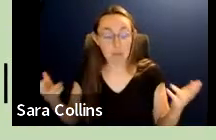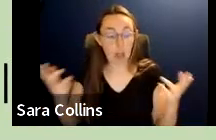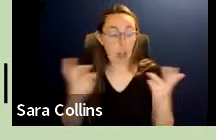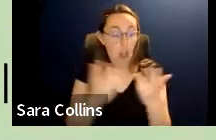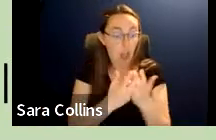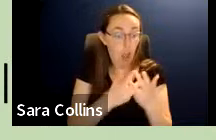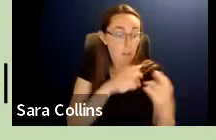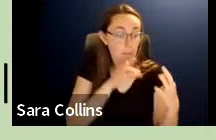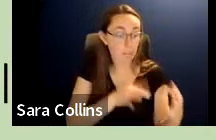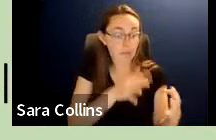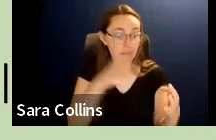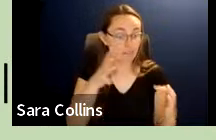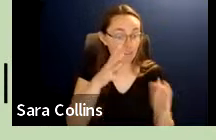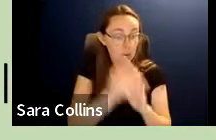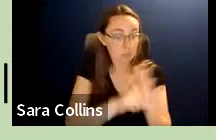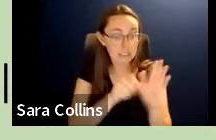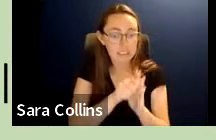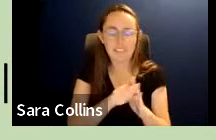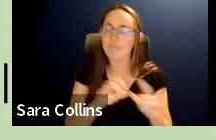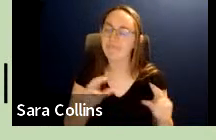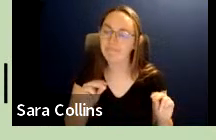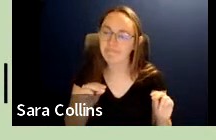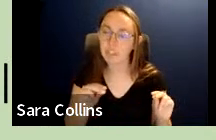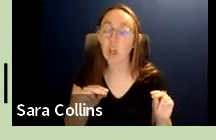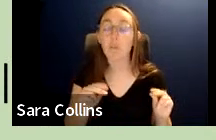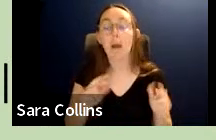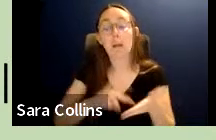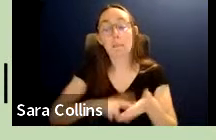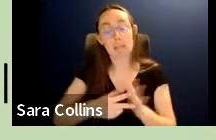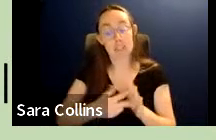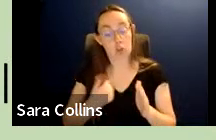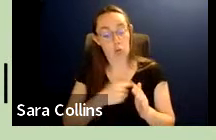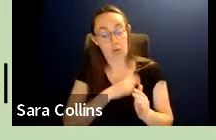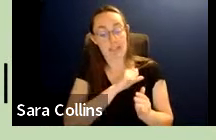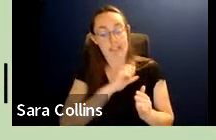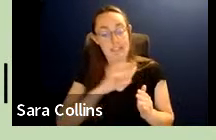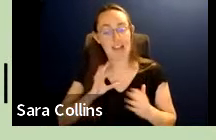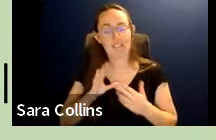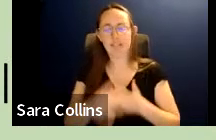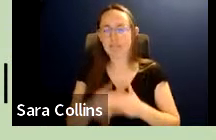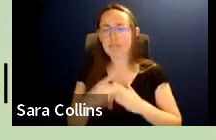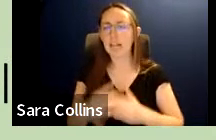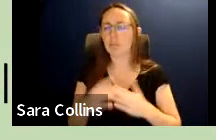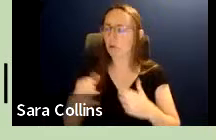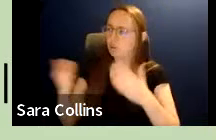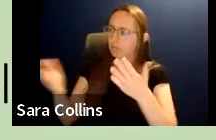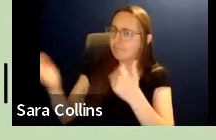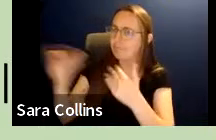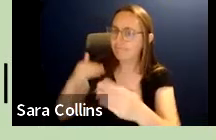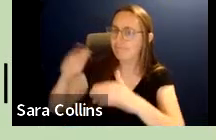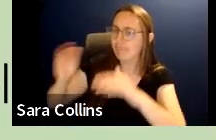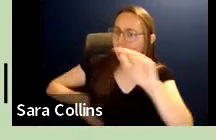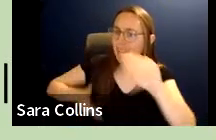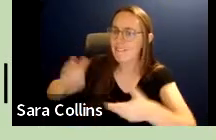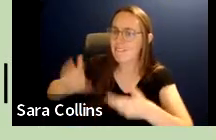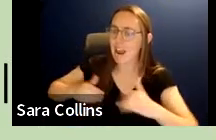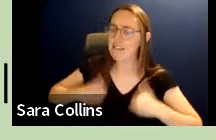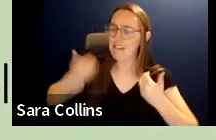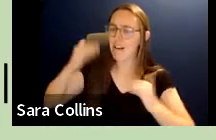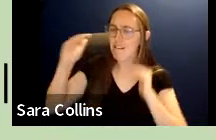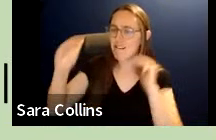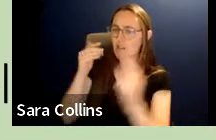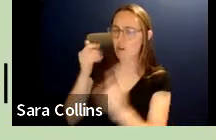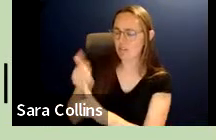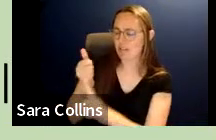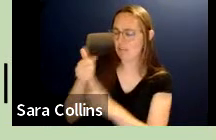So we found ourselves trying to be flexible as a staff to make sure that we can welcome young adults who are interested in